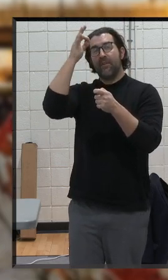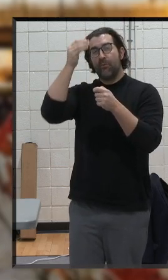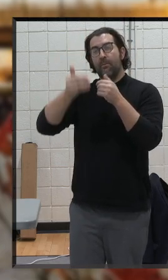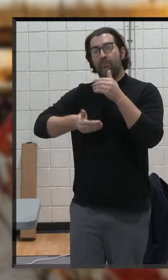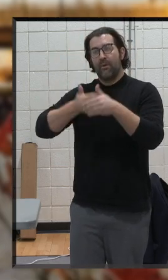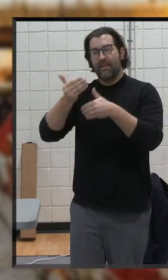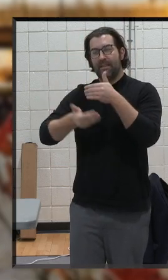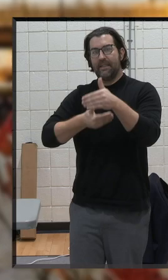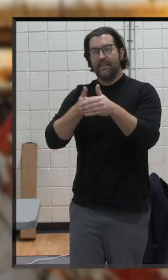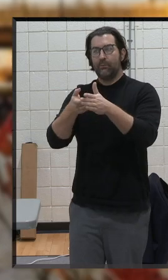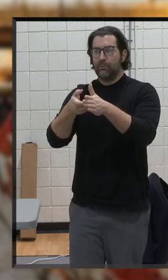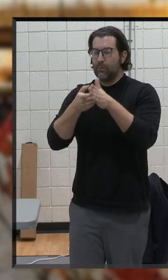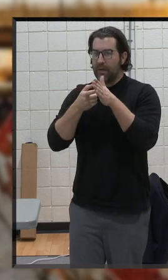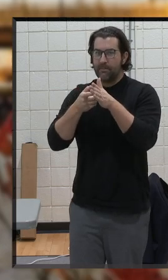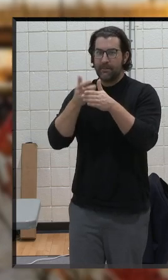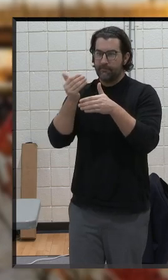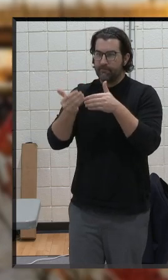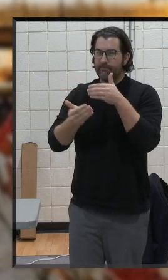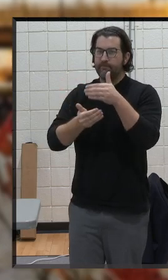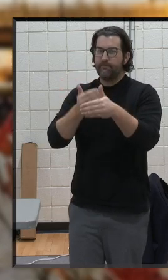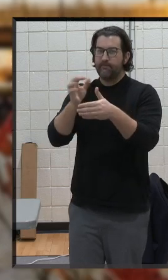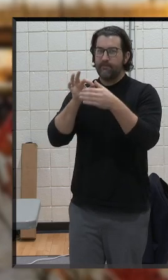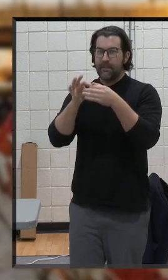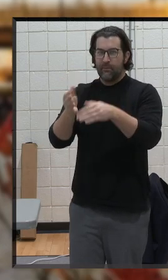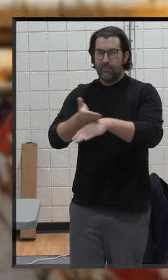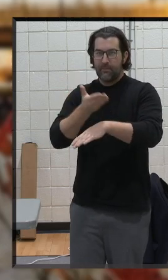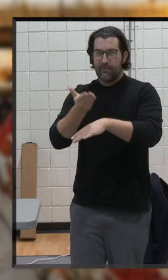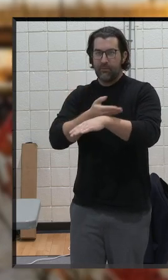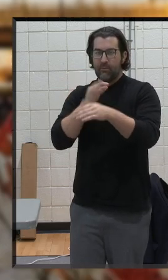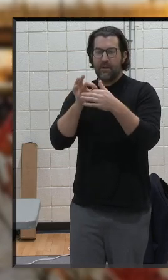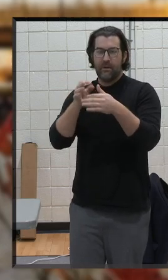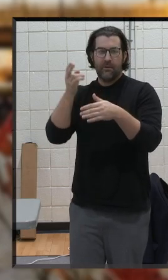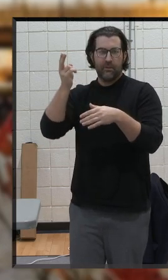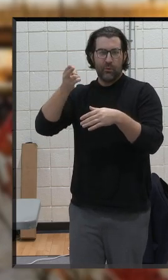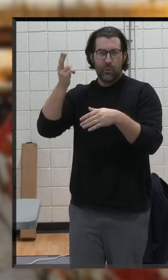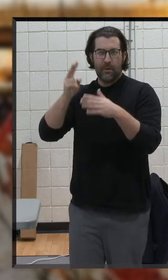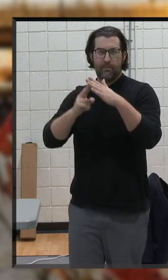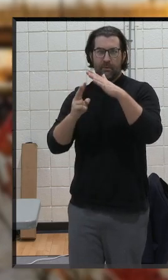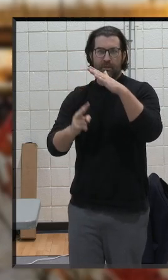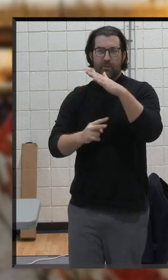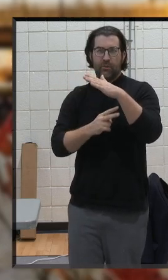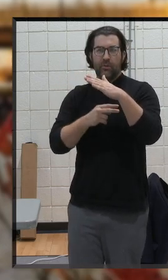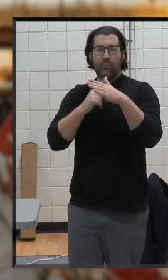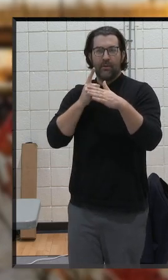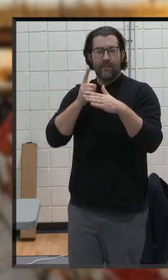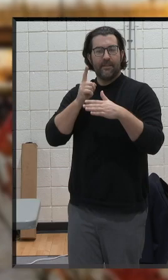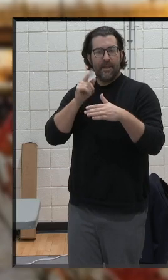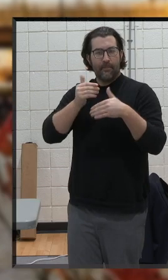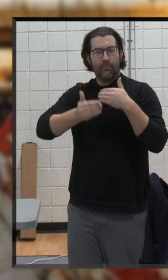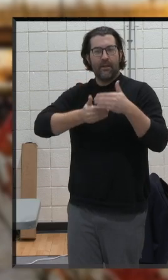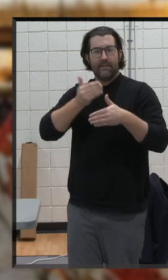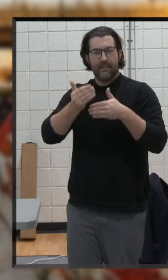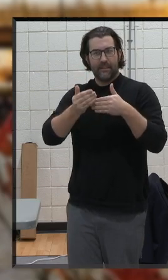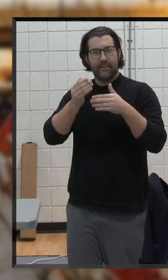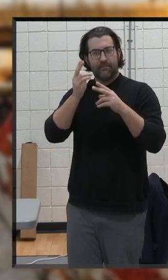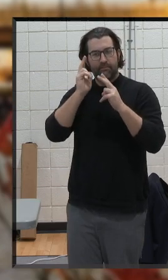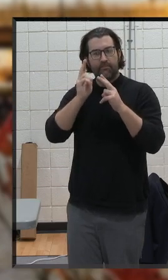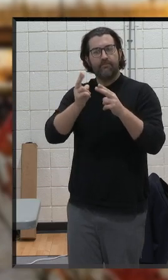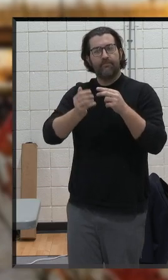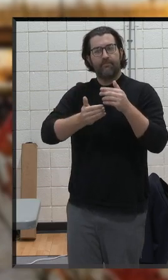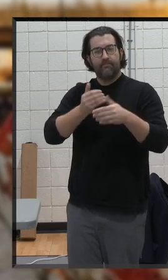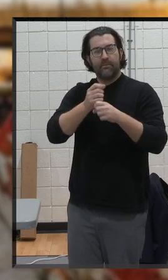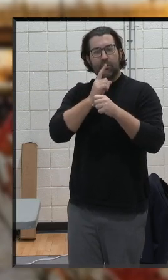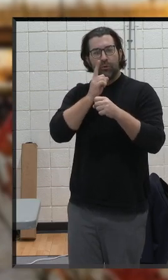that has to be walked through as part of rehabilitation of a historic bridge. And so we're marching through that process, making sure we're